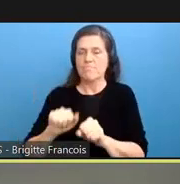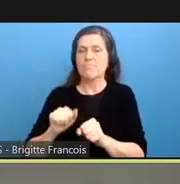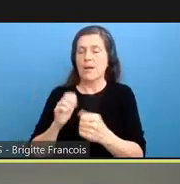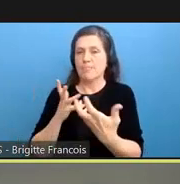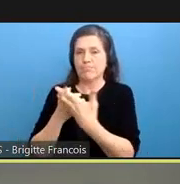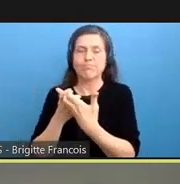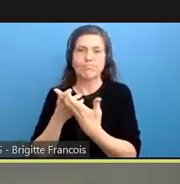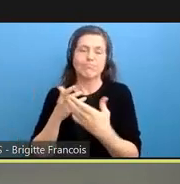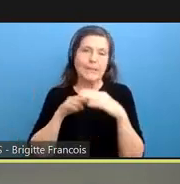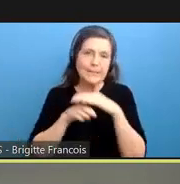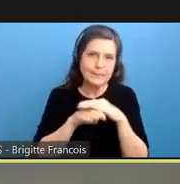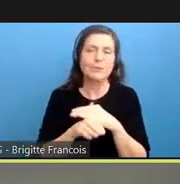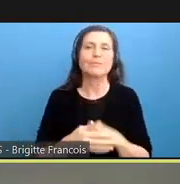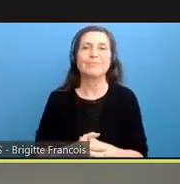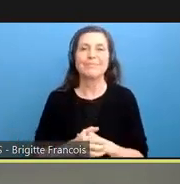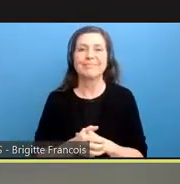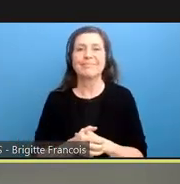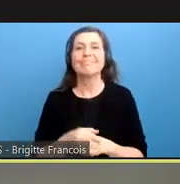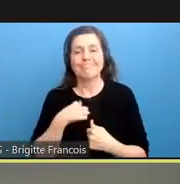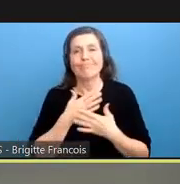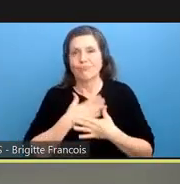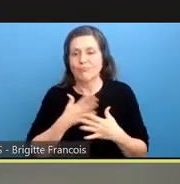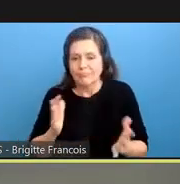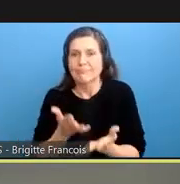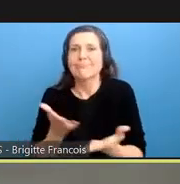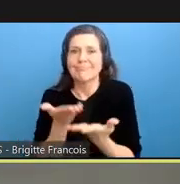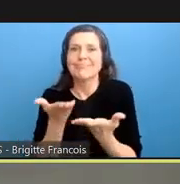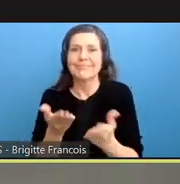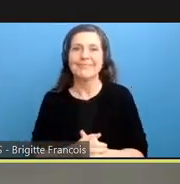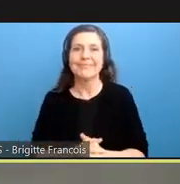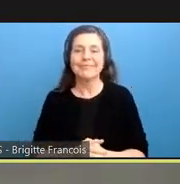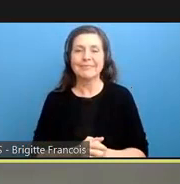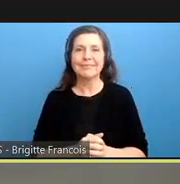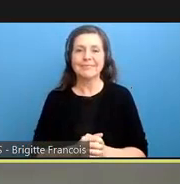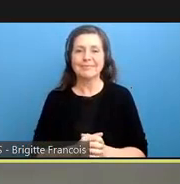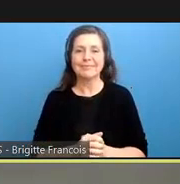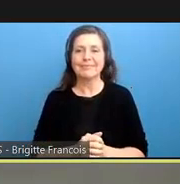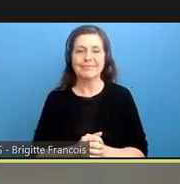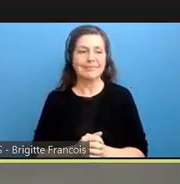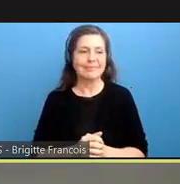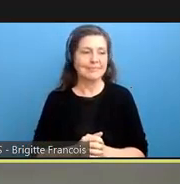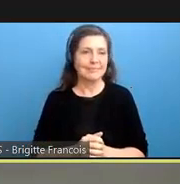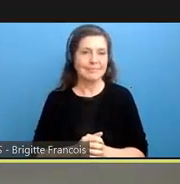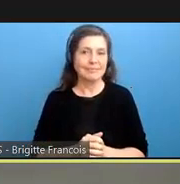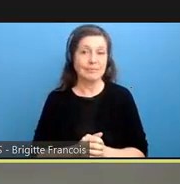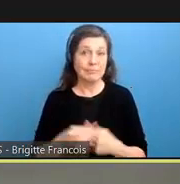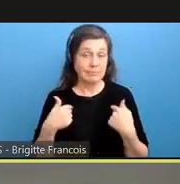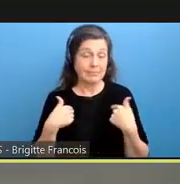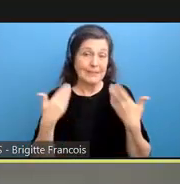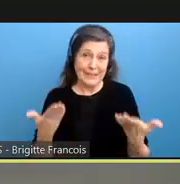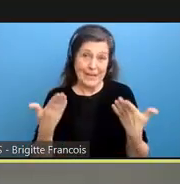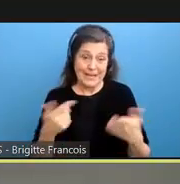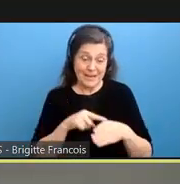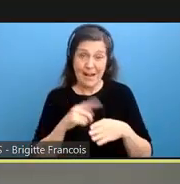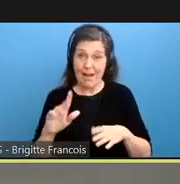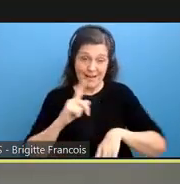we certainly obviously encourage that. So if I think we're coming right up to